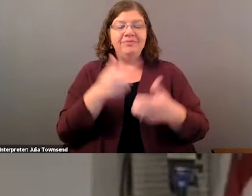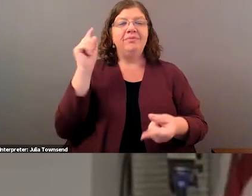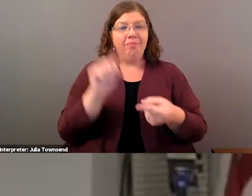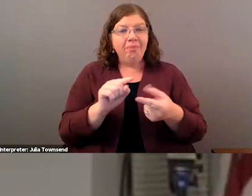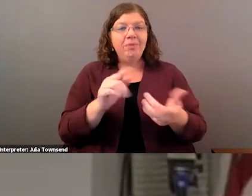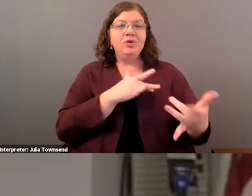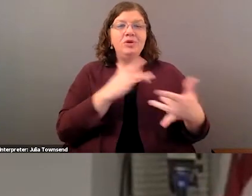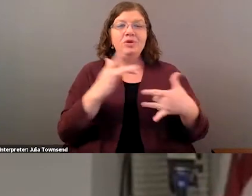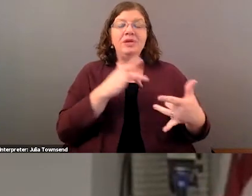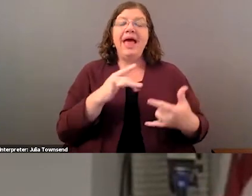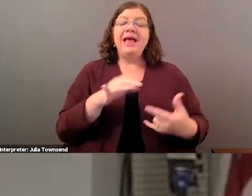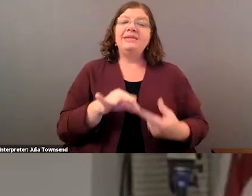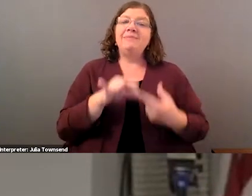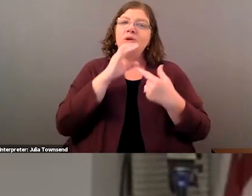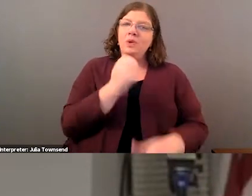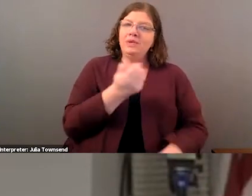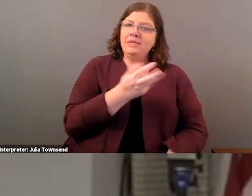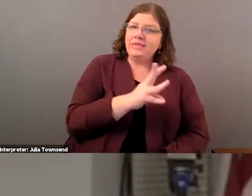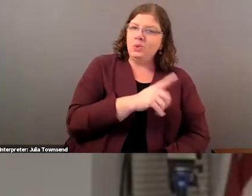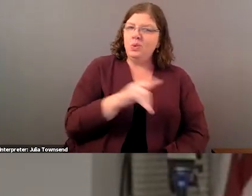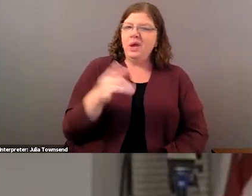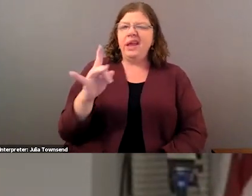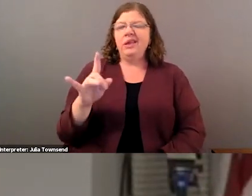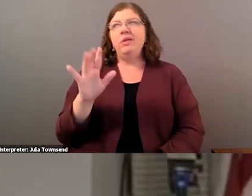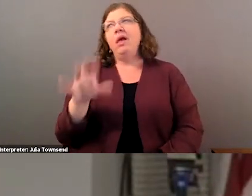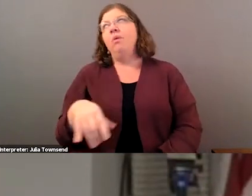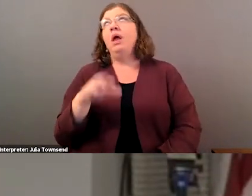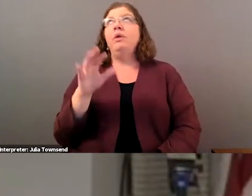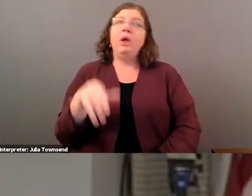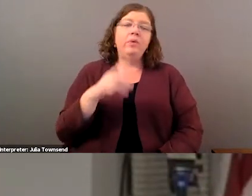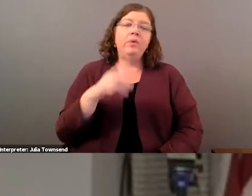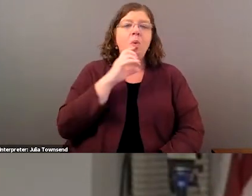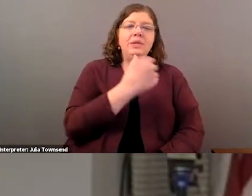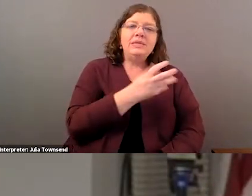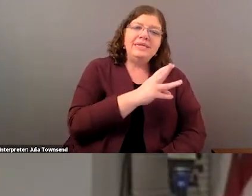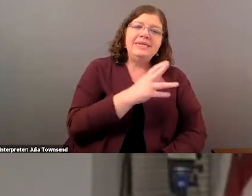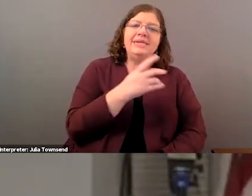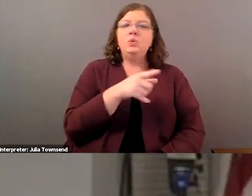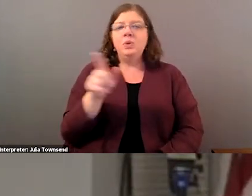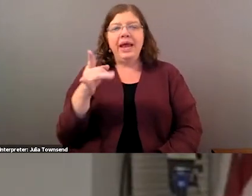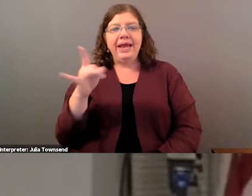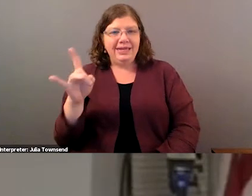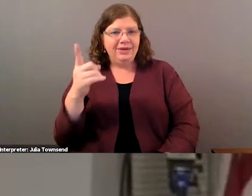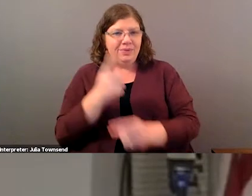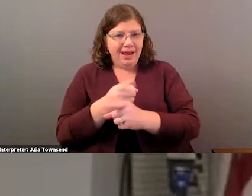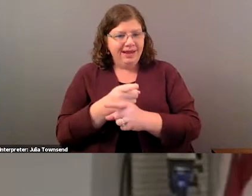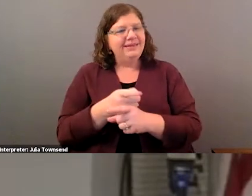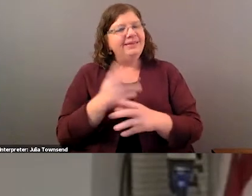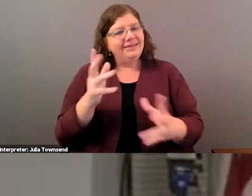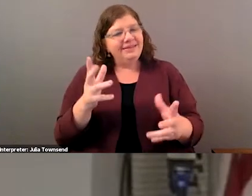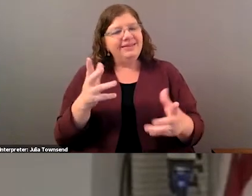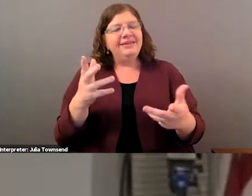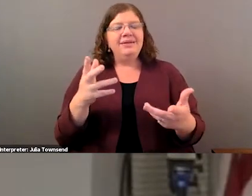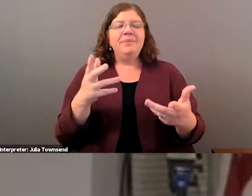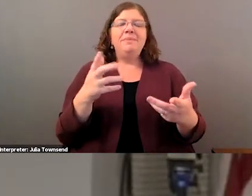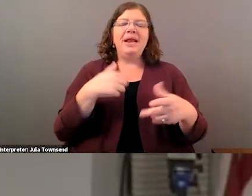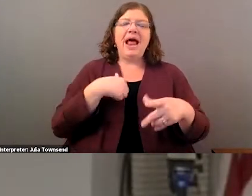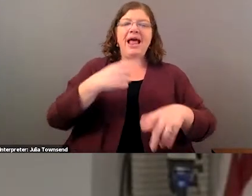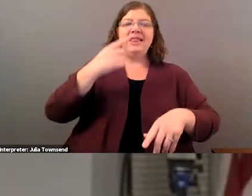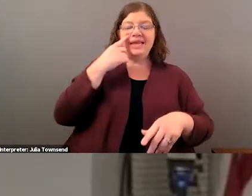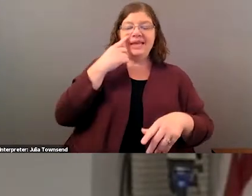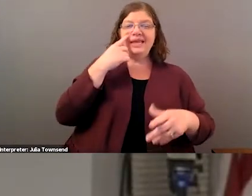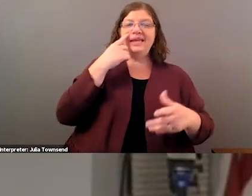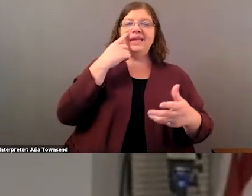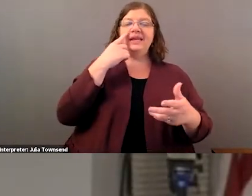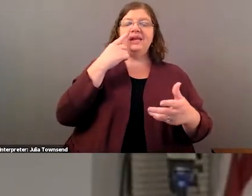the 16 and 18, they're just, they're 16 and 18, just to that point, right? Let's just acknowledge that. But I think also we